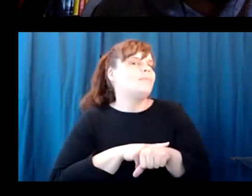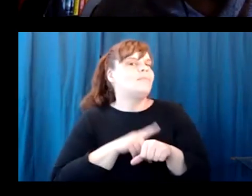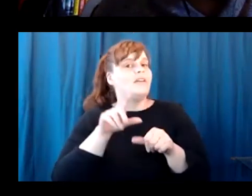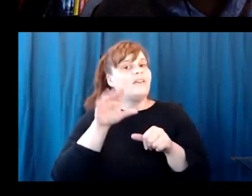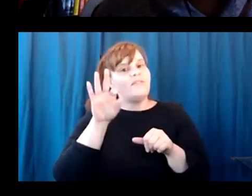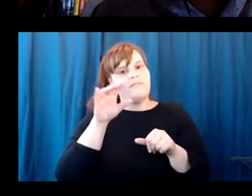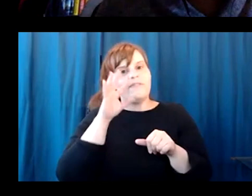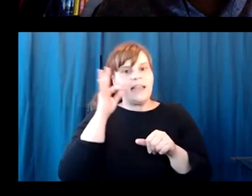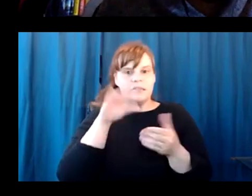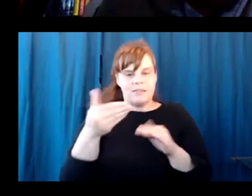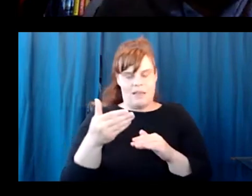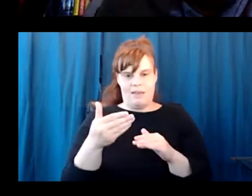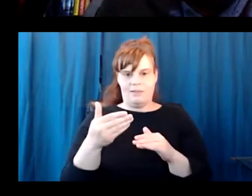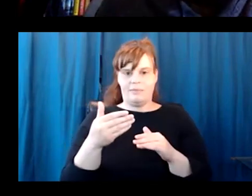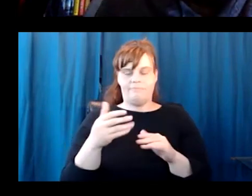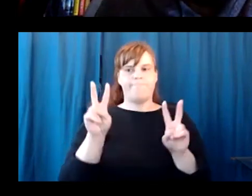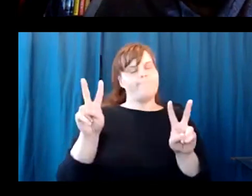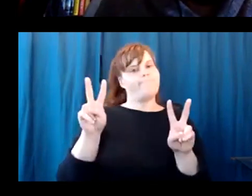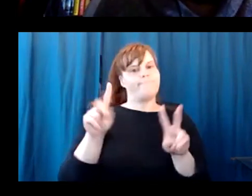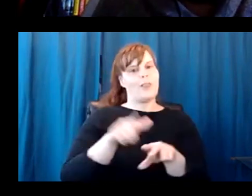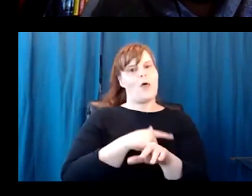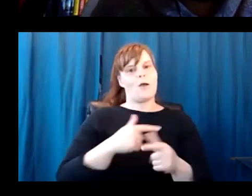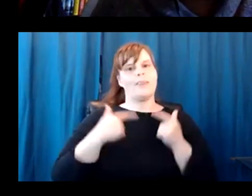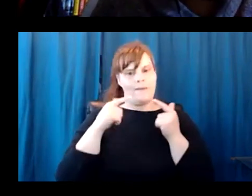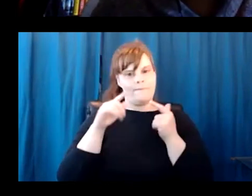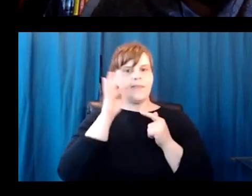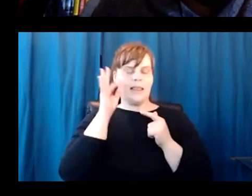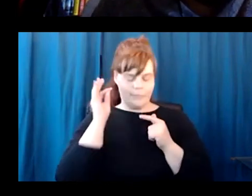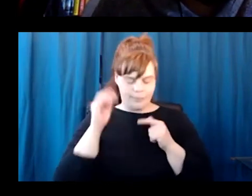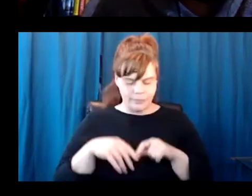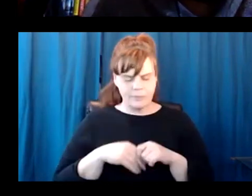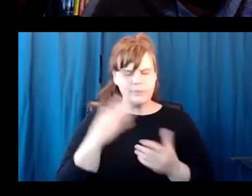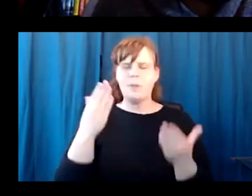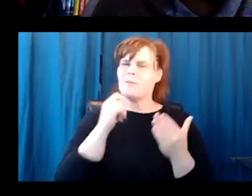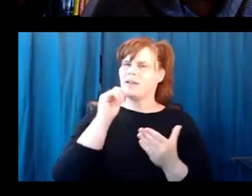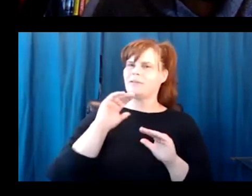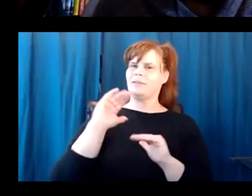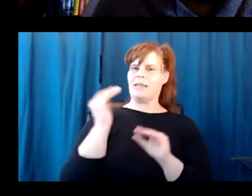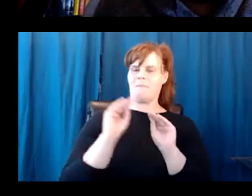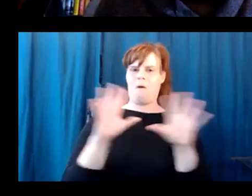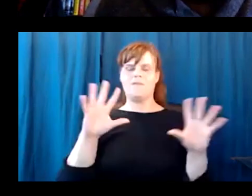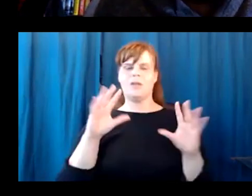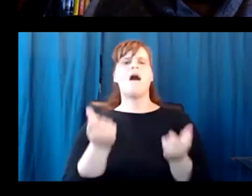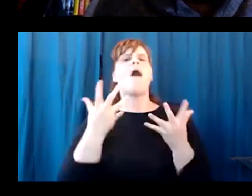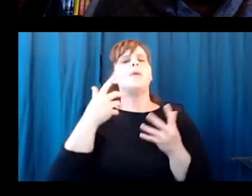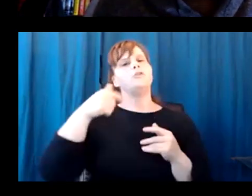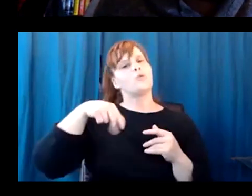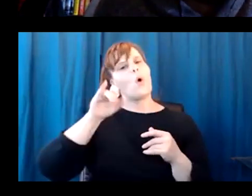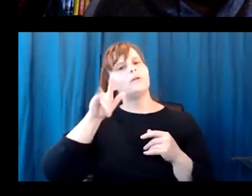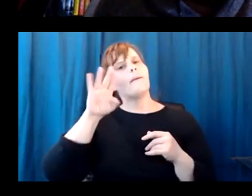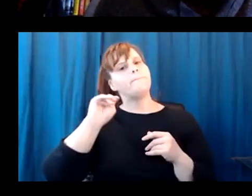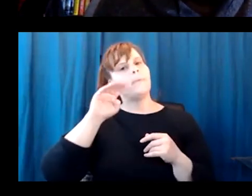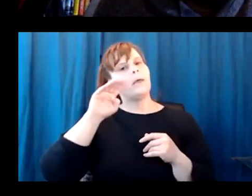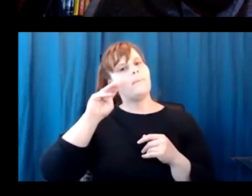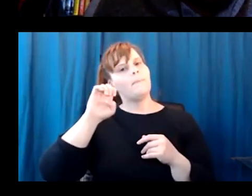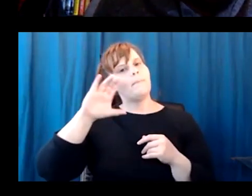It may not seem obvious just how much quantum mechanics, how much science fiction has to do